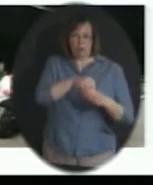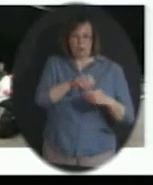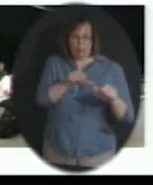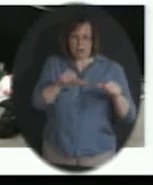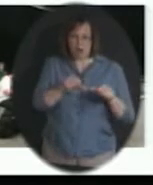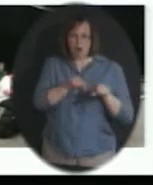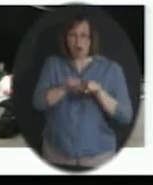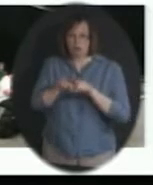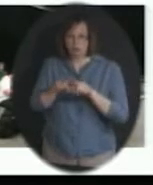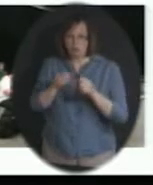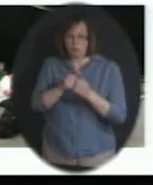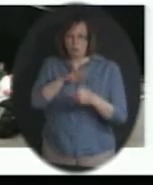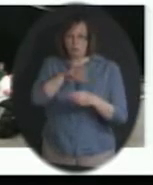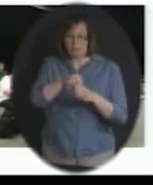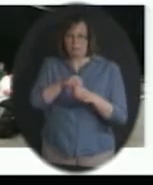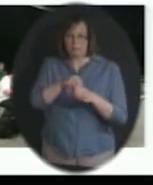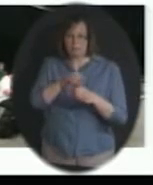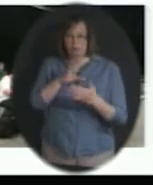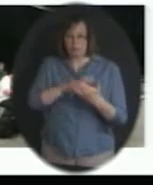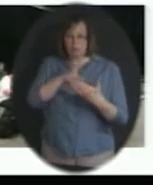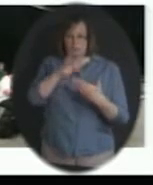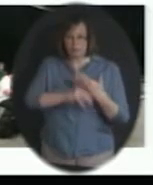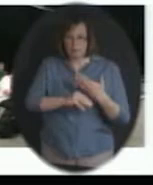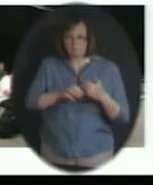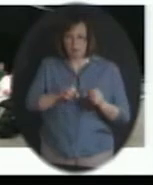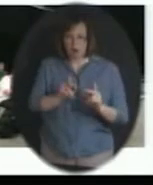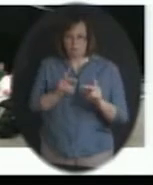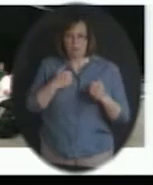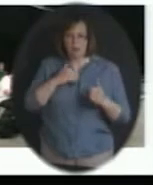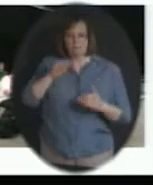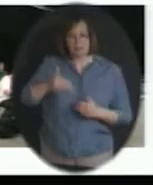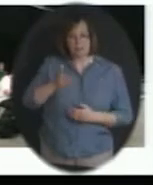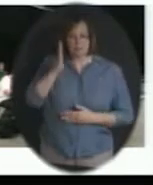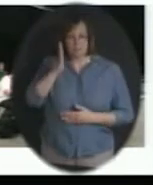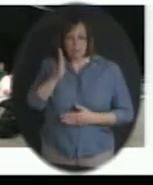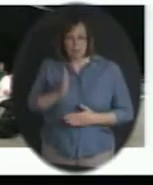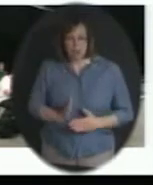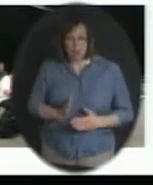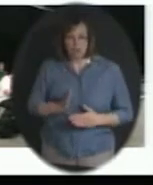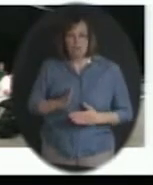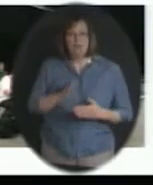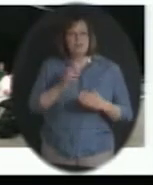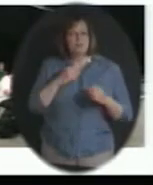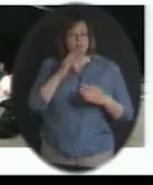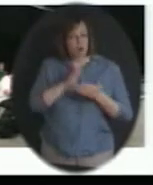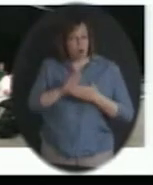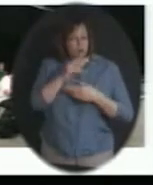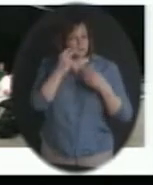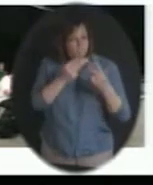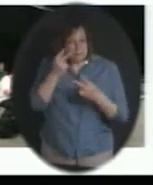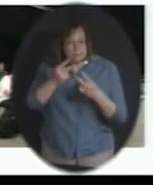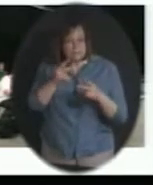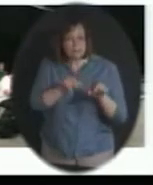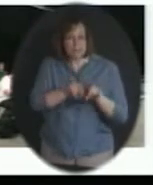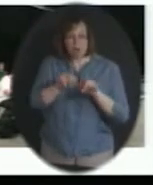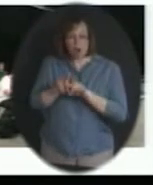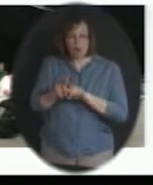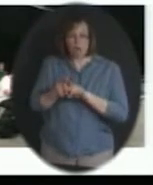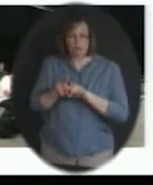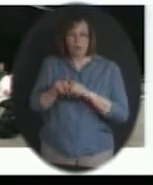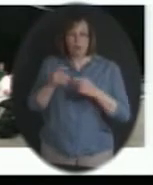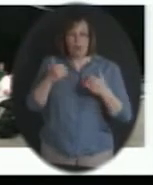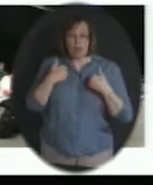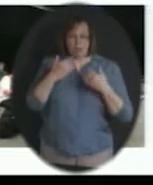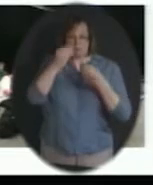Then also within the Avid curriculum are the opportunity to have guest speakers. The students make college visits, and they also